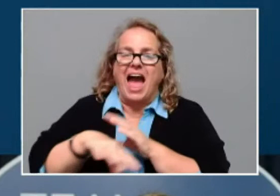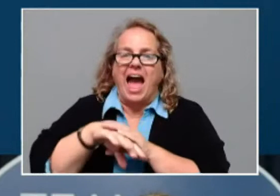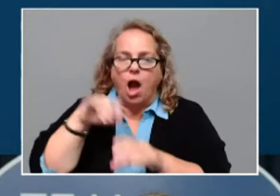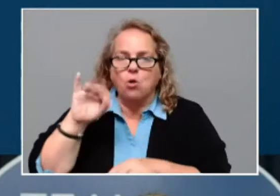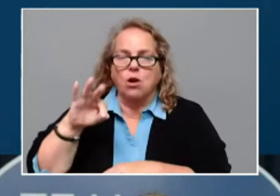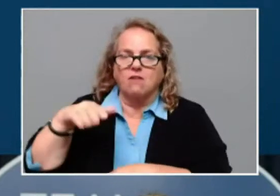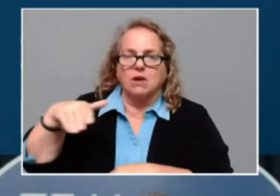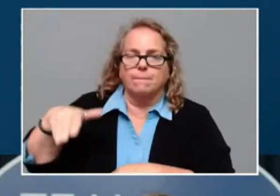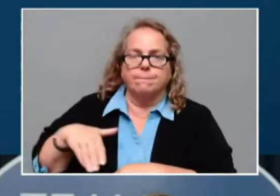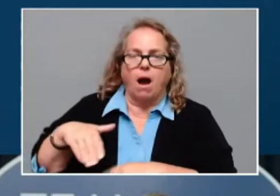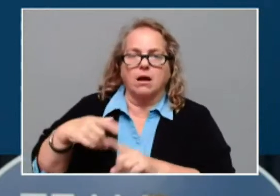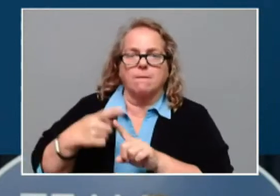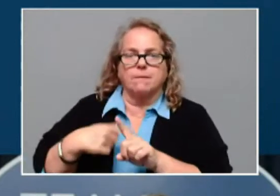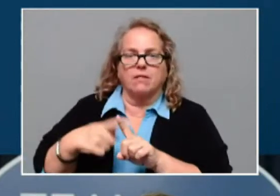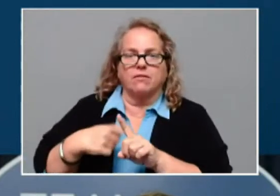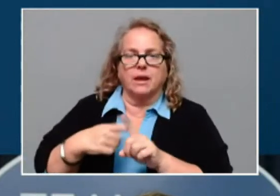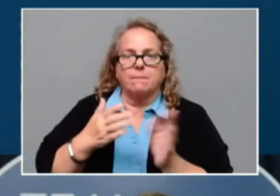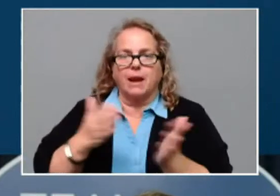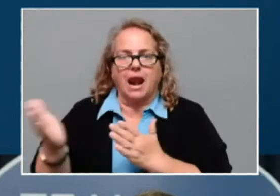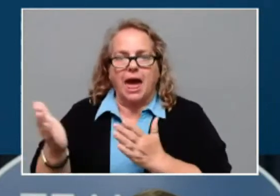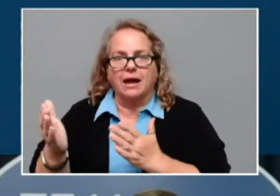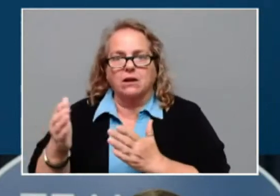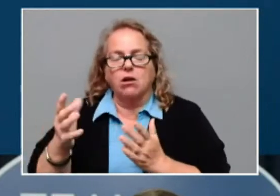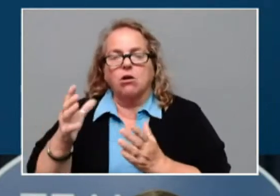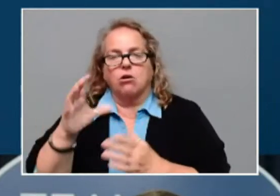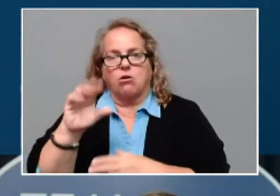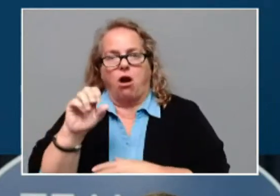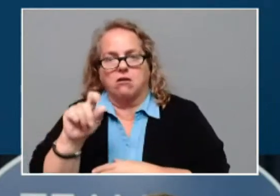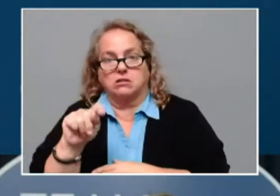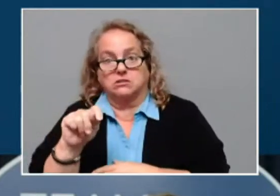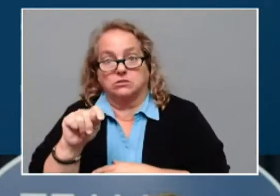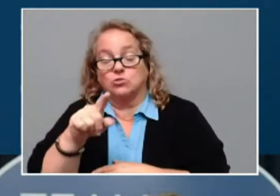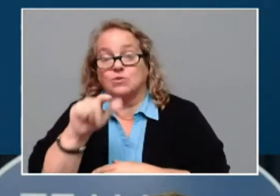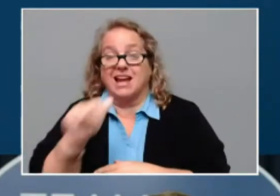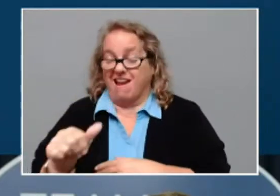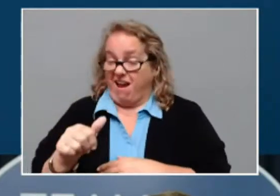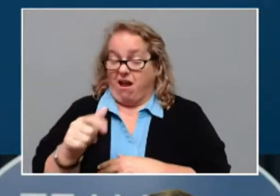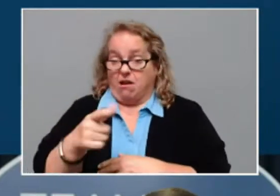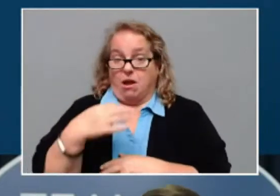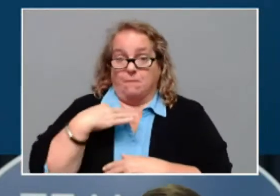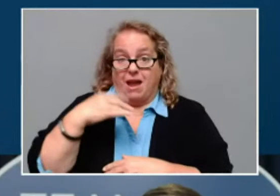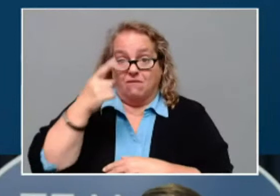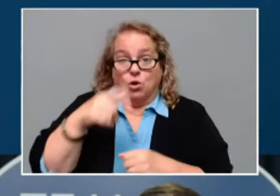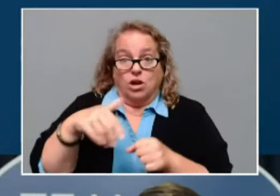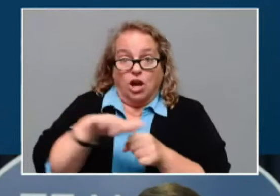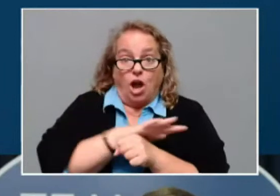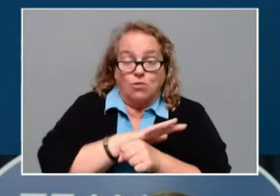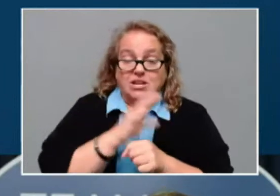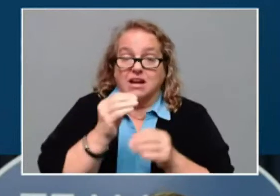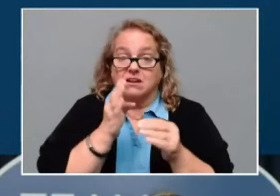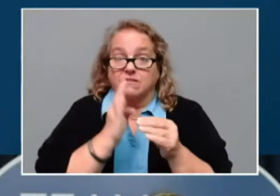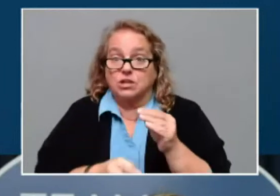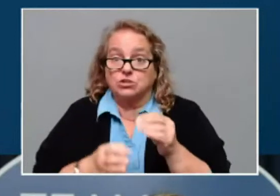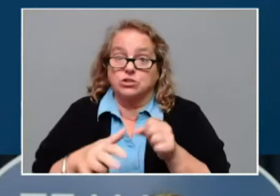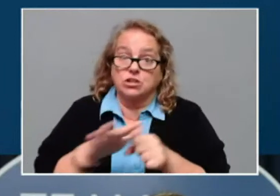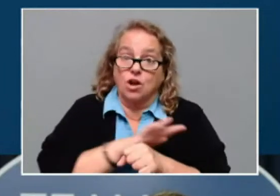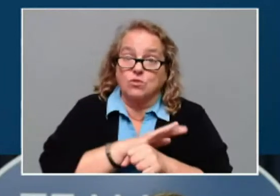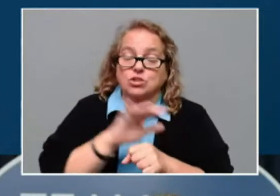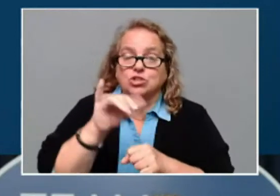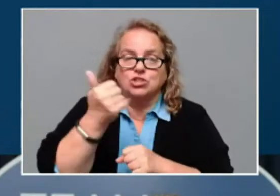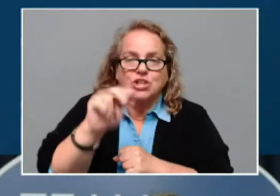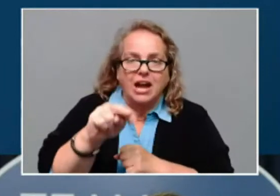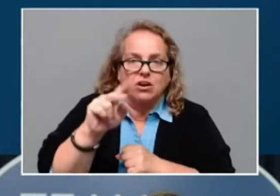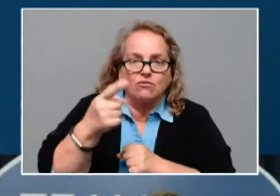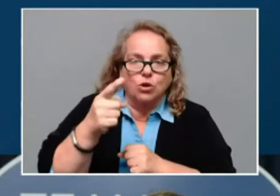plan costs. They'll be able to apply for coverage and complete their enrollment for coverage that starts January 1st, 2022.